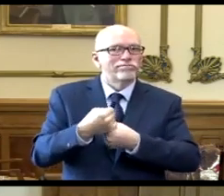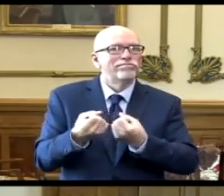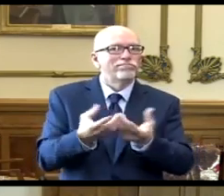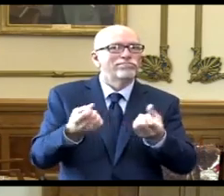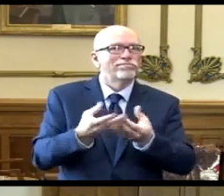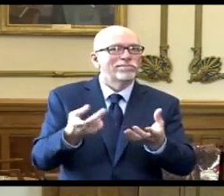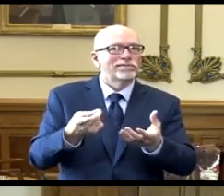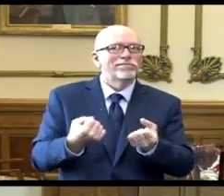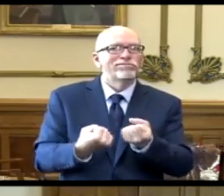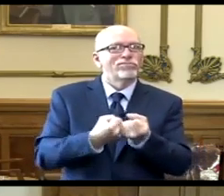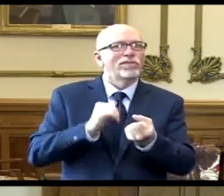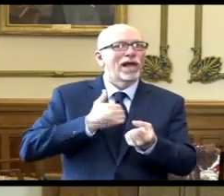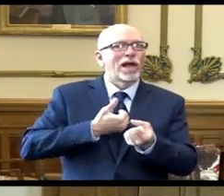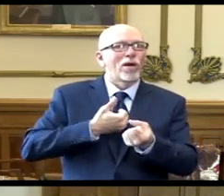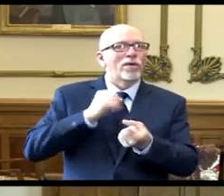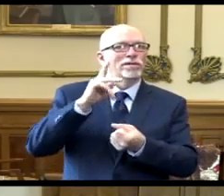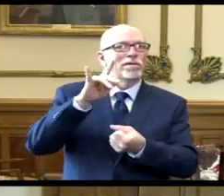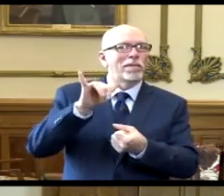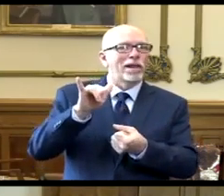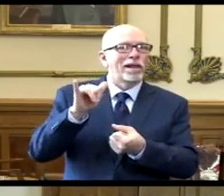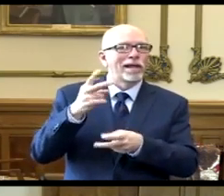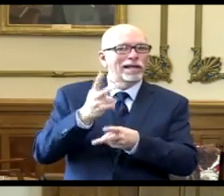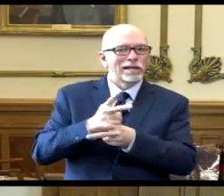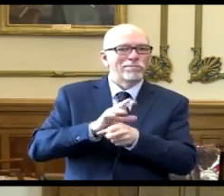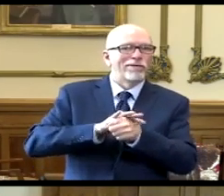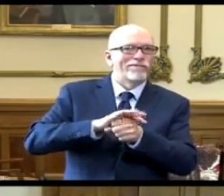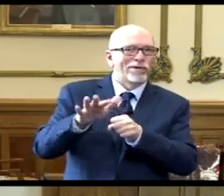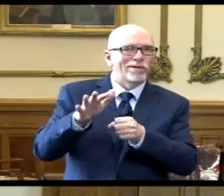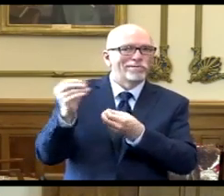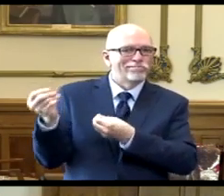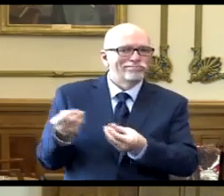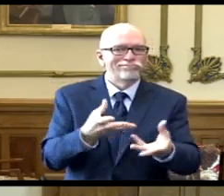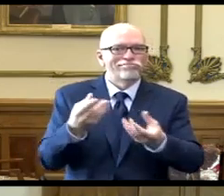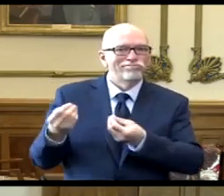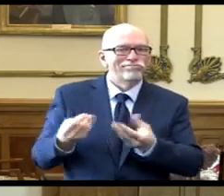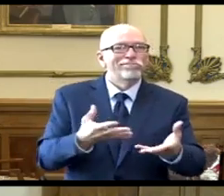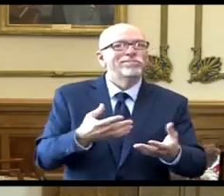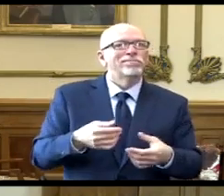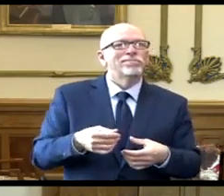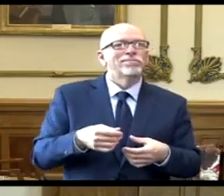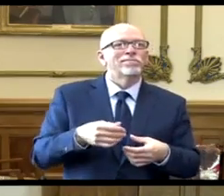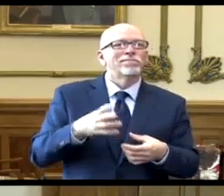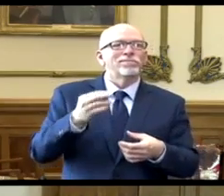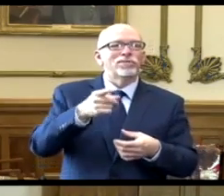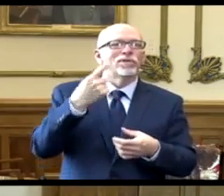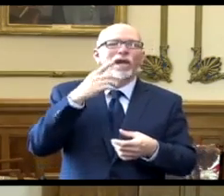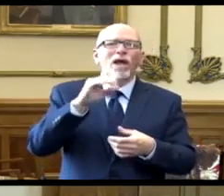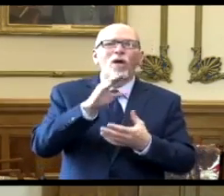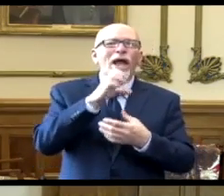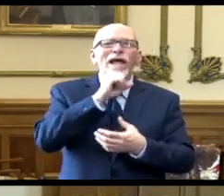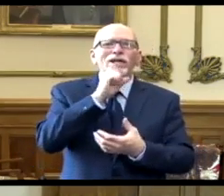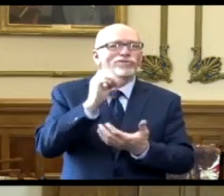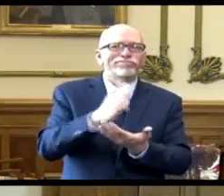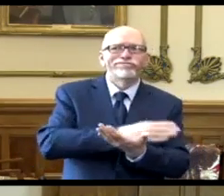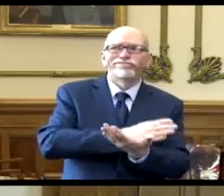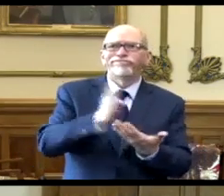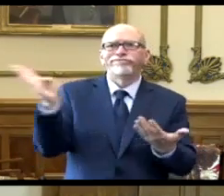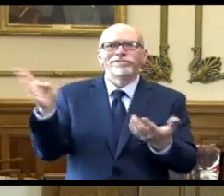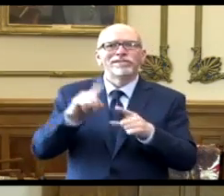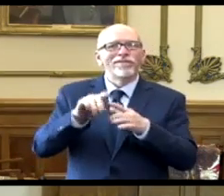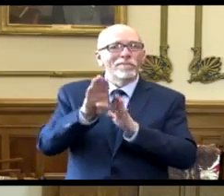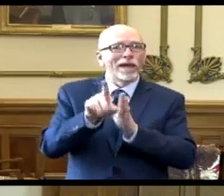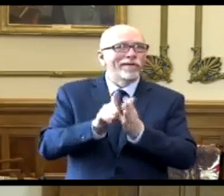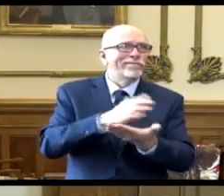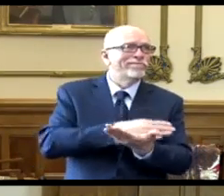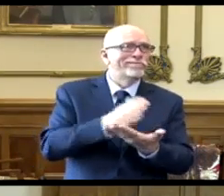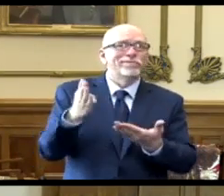our chain and keep that pipeline full and flowing. And you've heard me talk about, in all ages, by the way, and backgrounds, folks